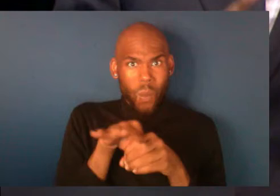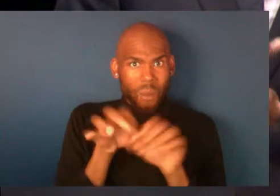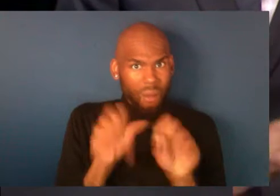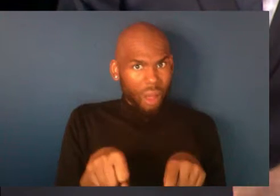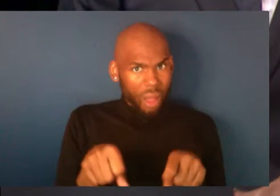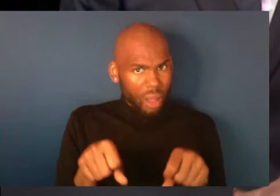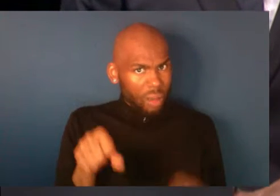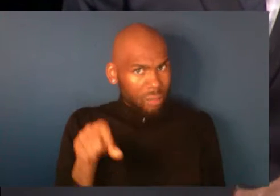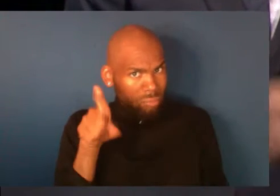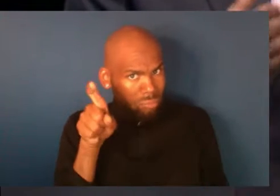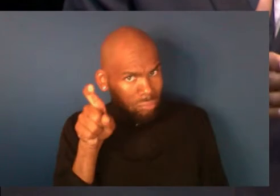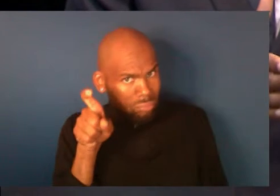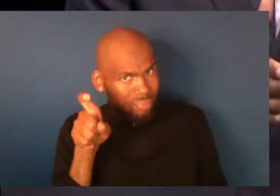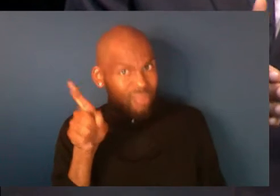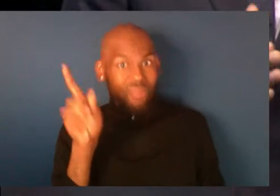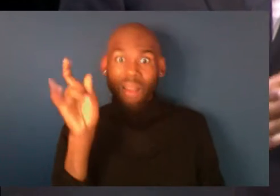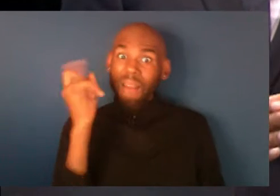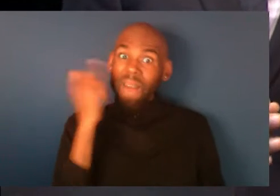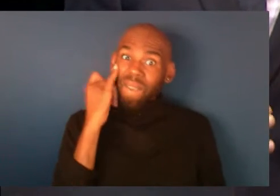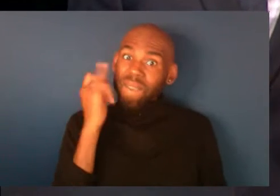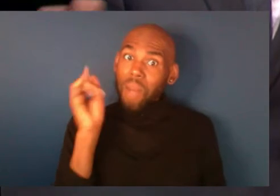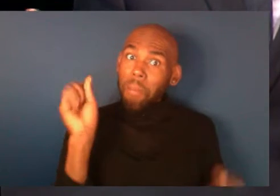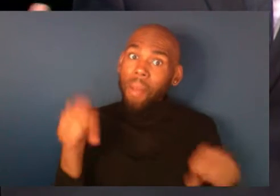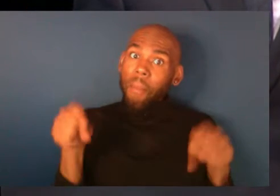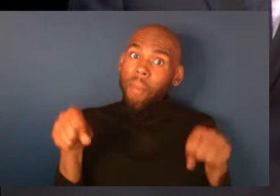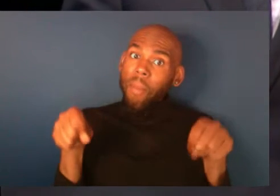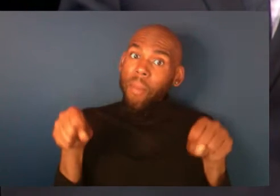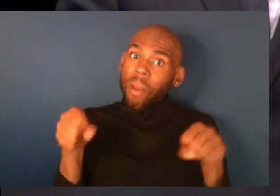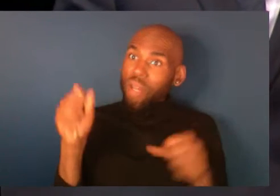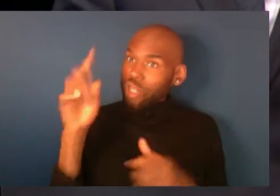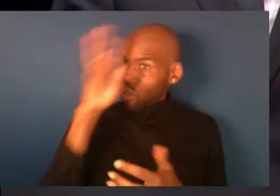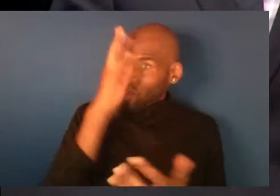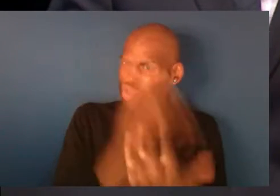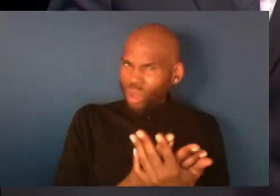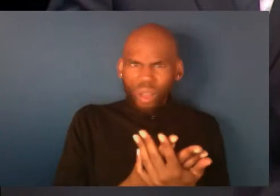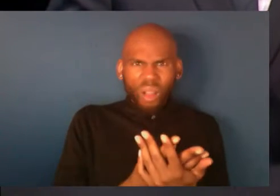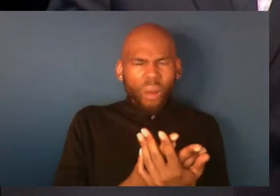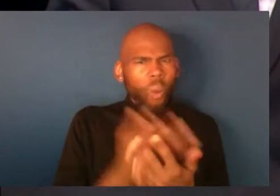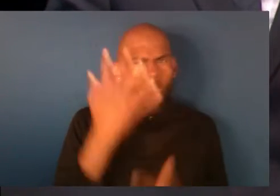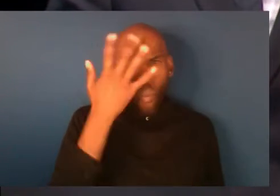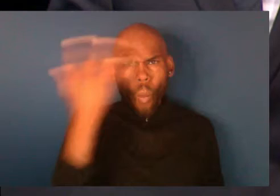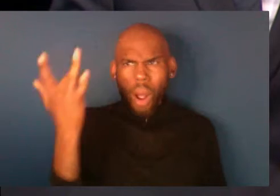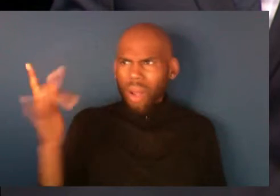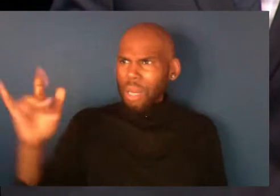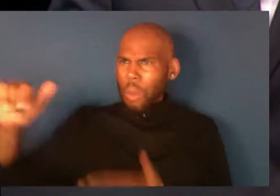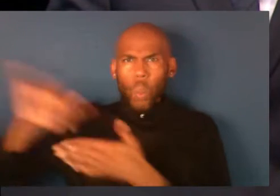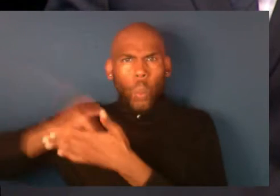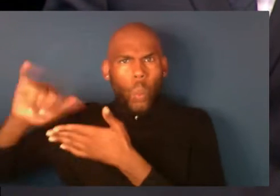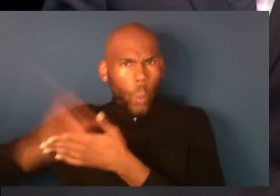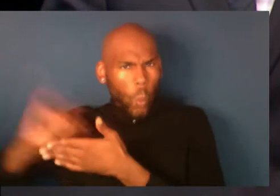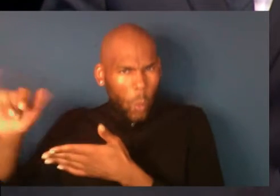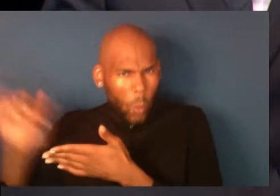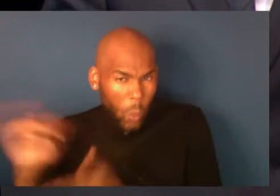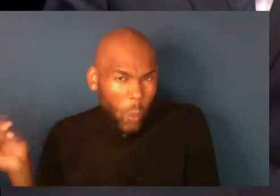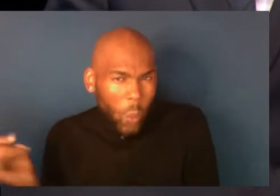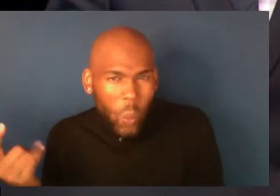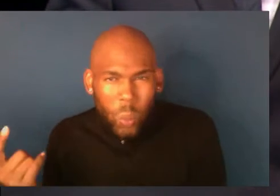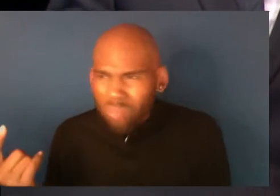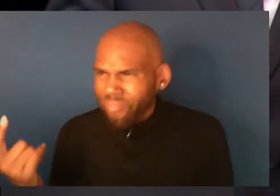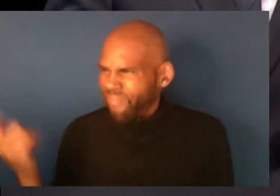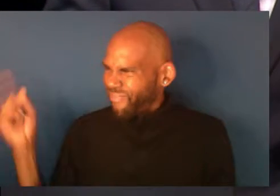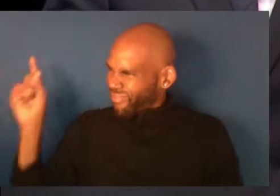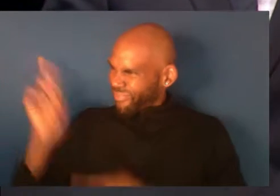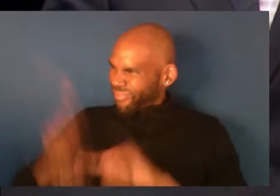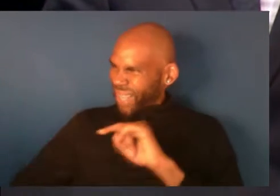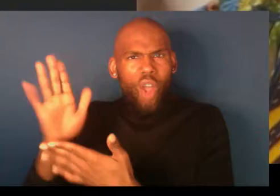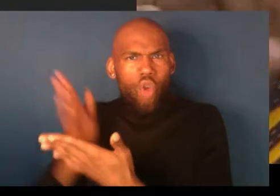that's possible in jail, why are we in New York not able to set up a little poll site